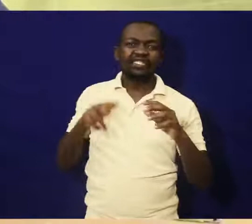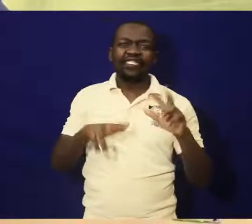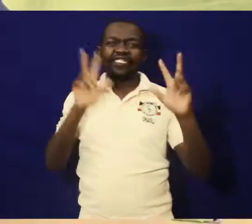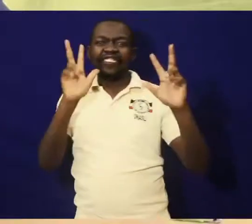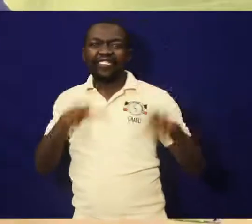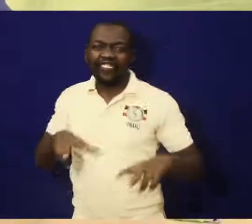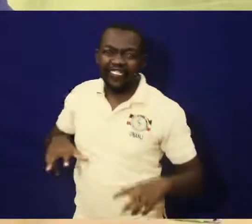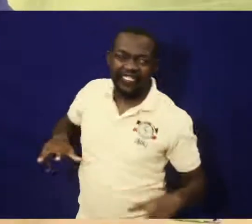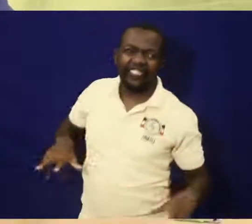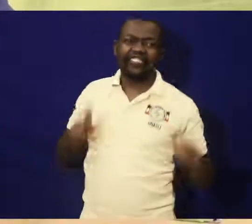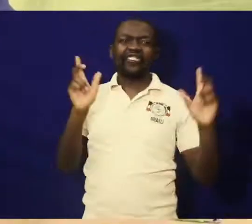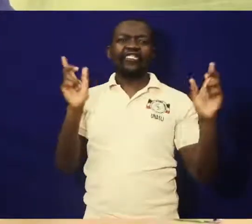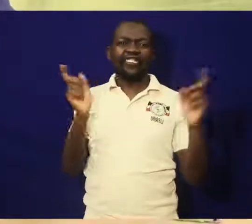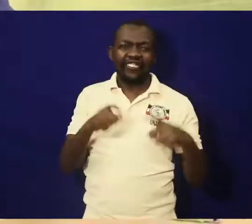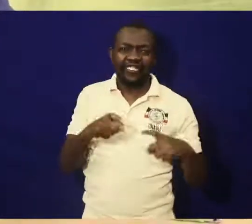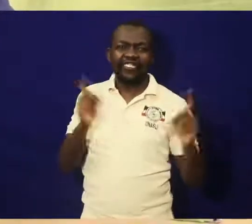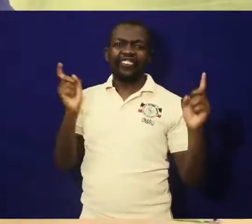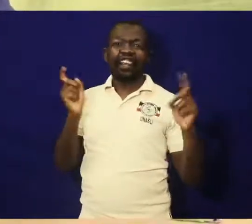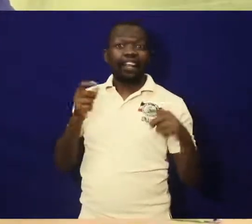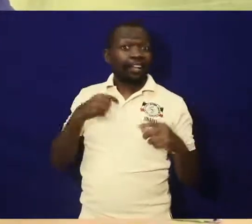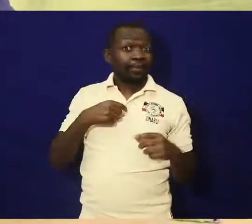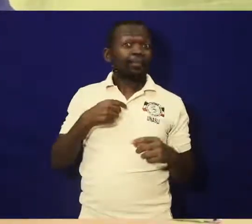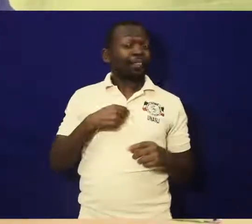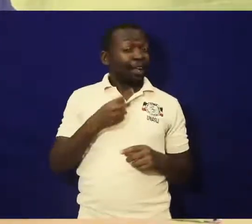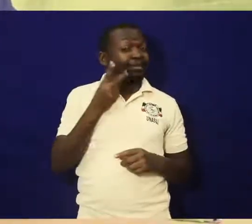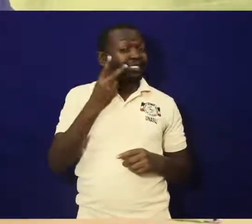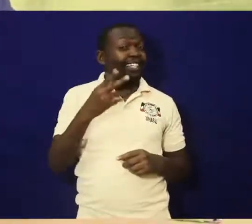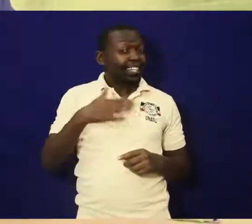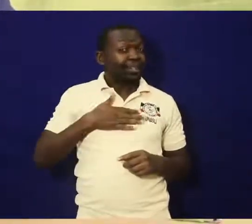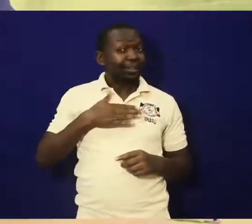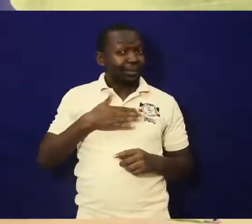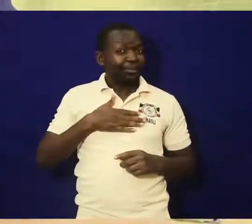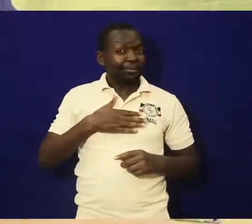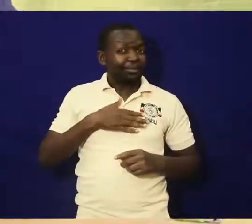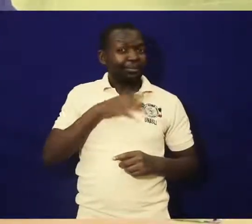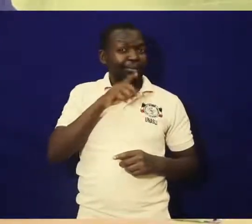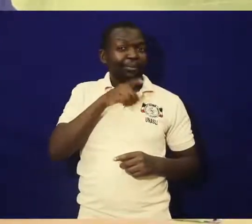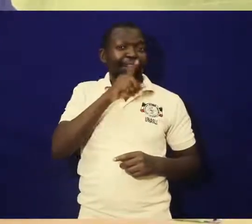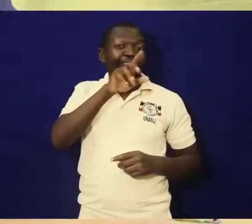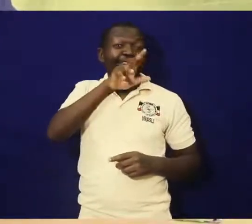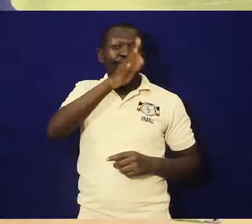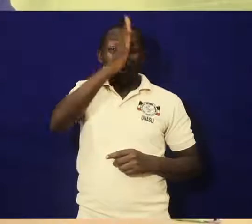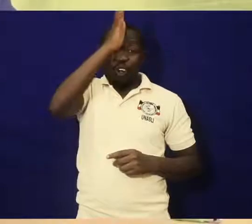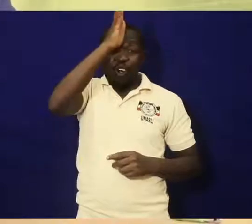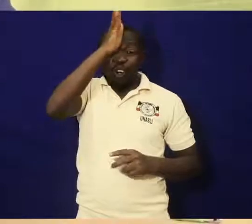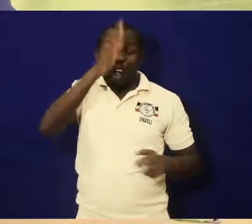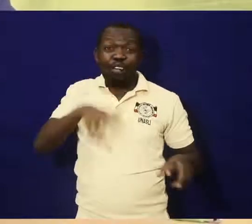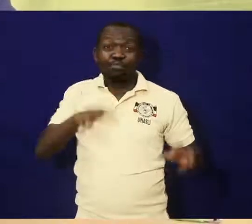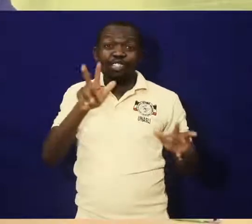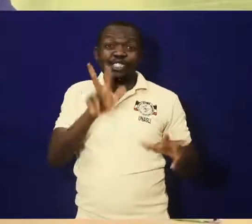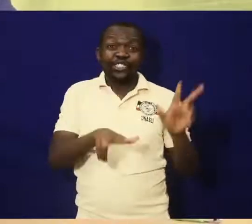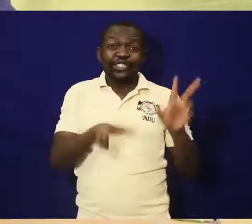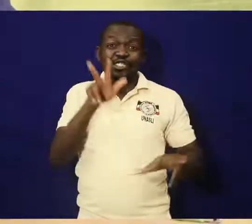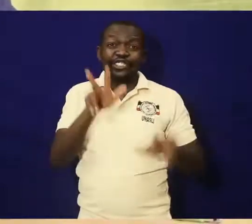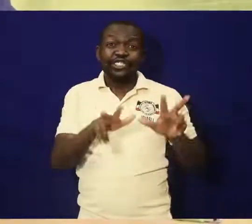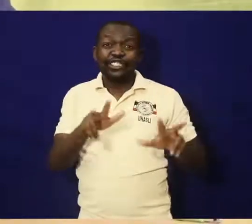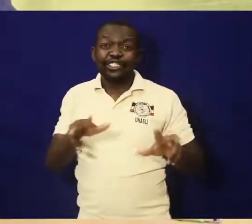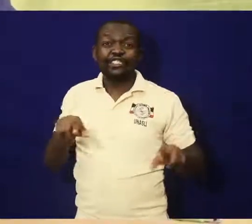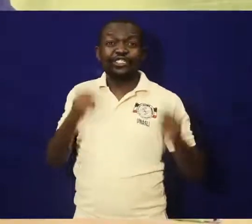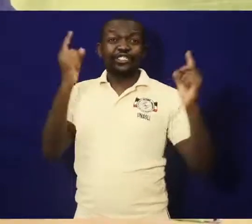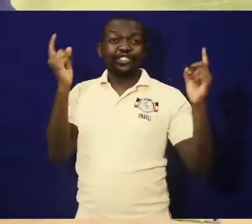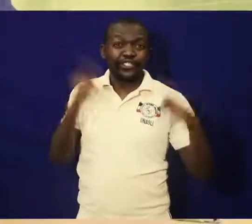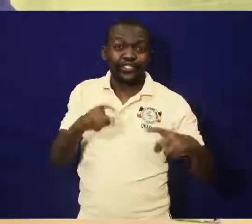a cock myself fighting, attacking. I've ever seen. I don't know. It was fun anyway. It was